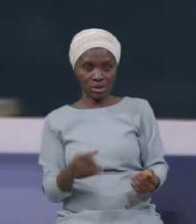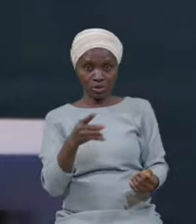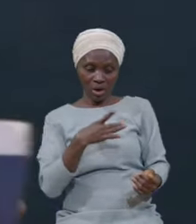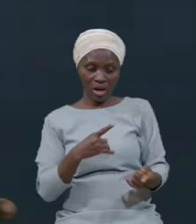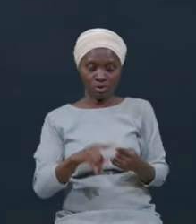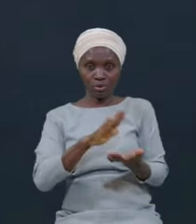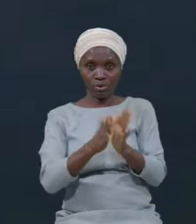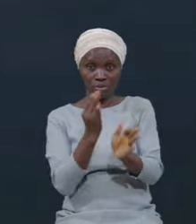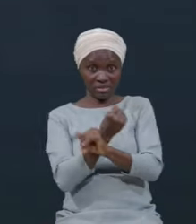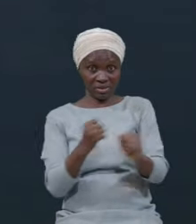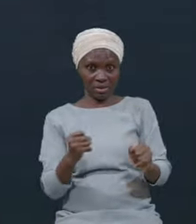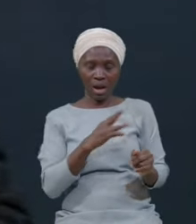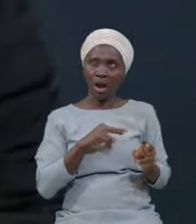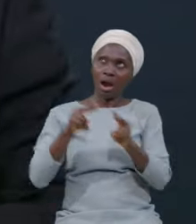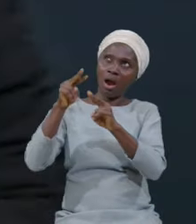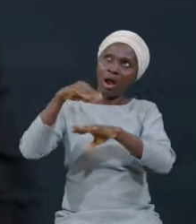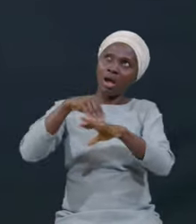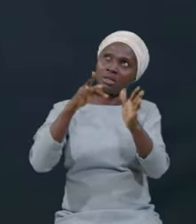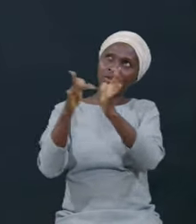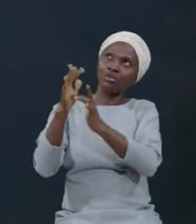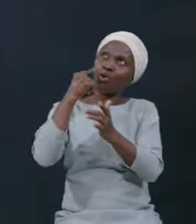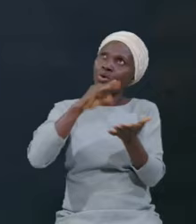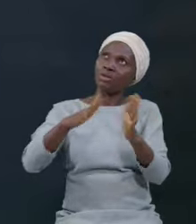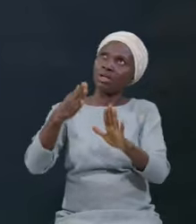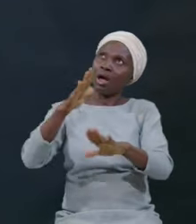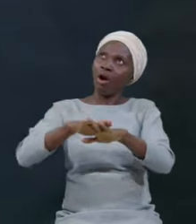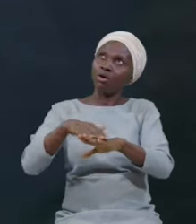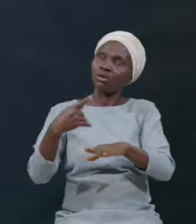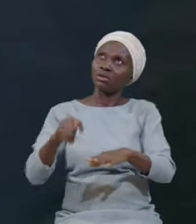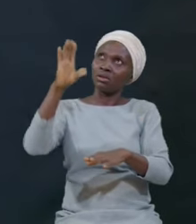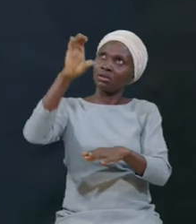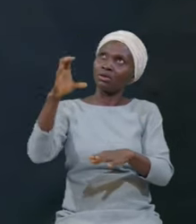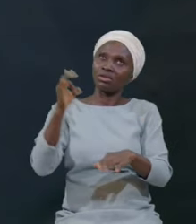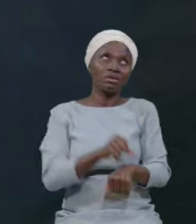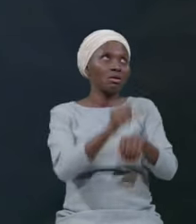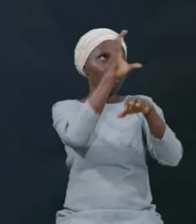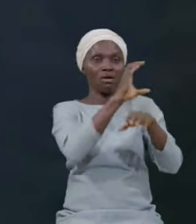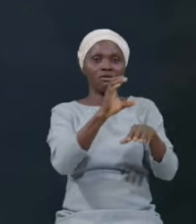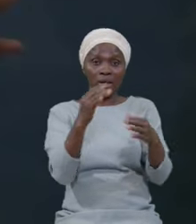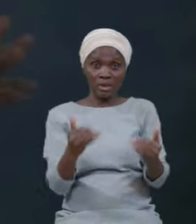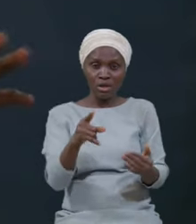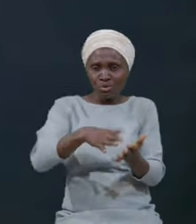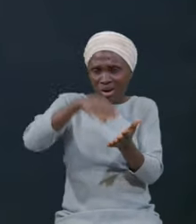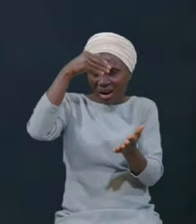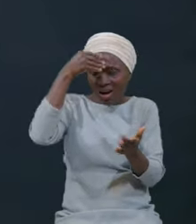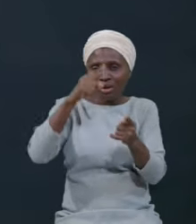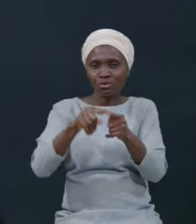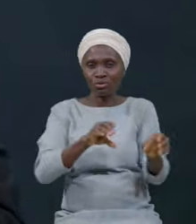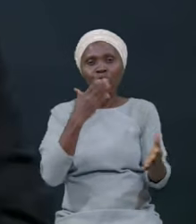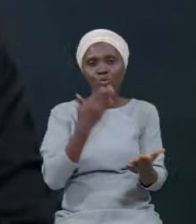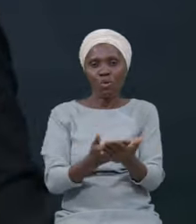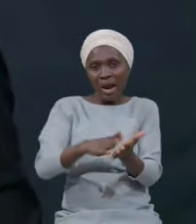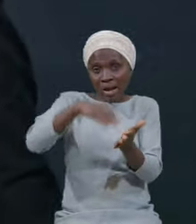Calvary. Learn to do well. Learn to talk to Christ. Learn to talk about Jesus. Learn to